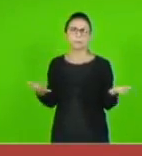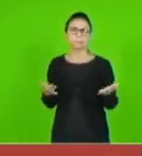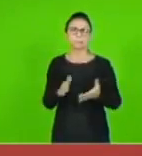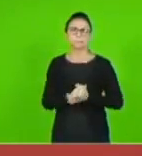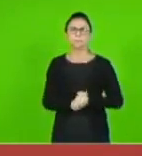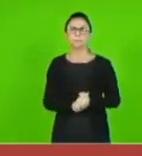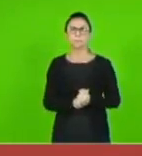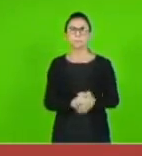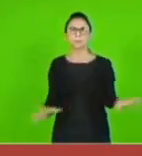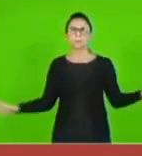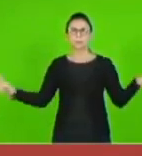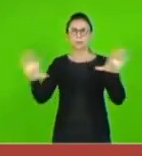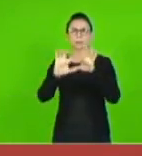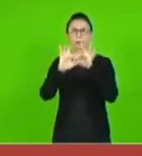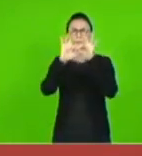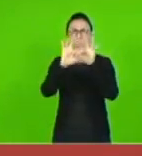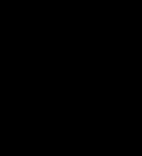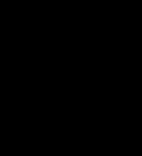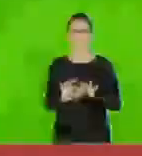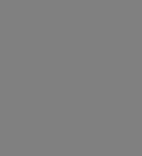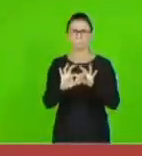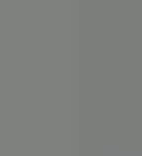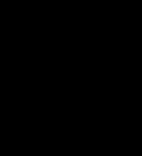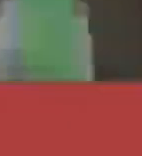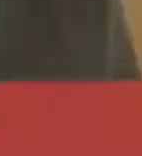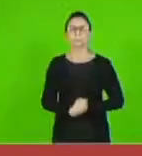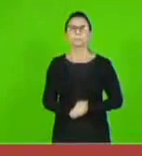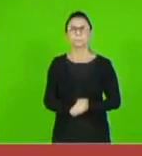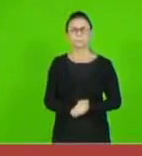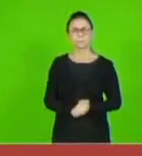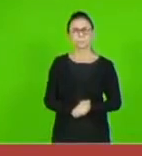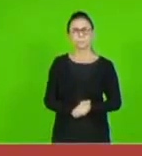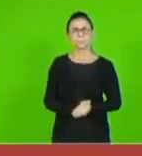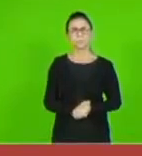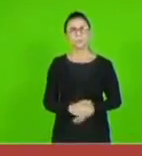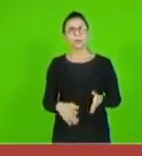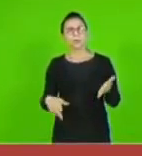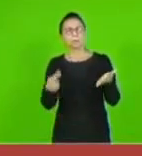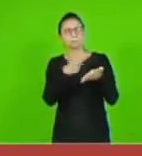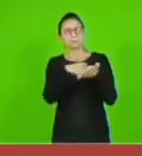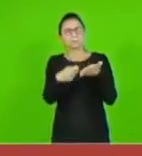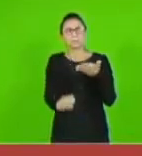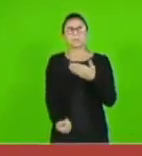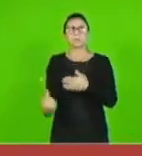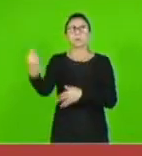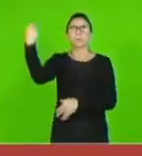All of these occurrences are invisible to us.